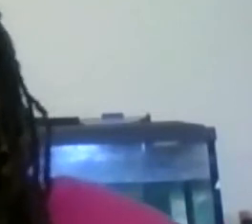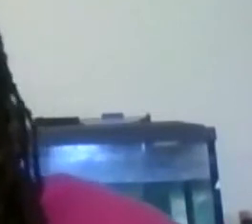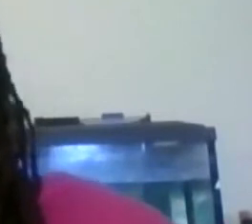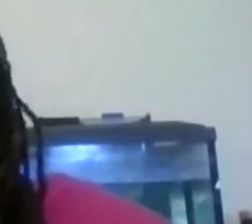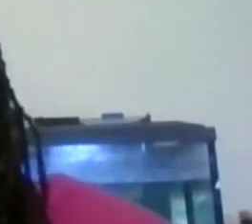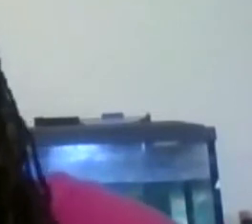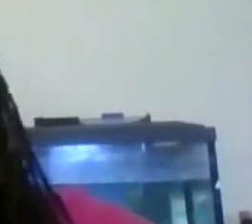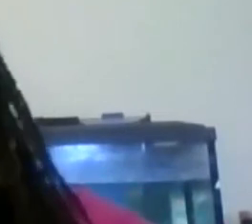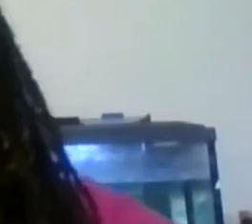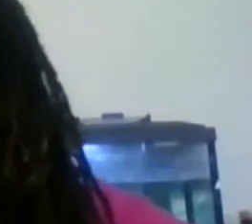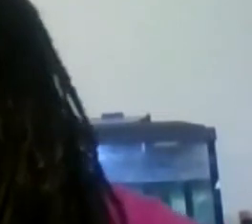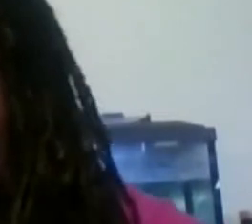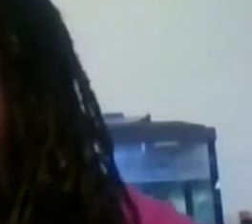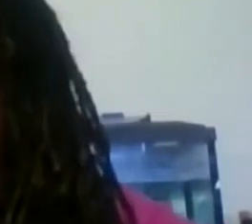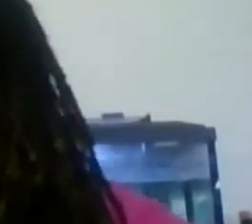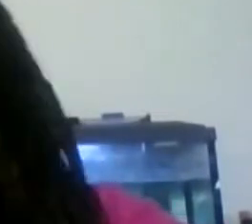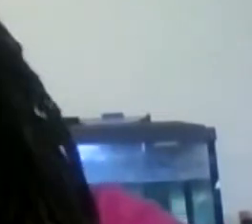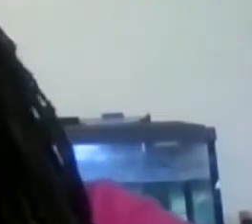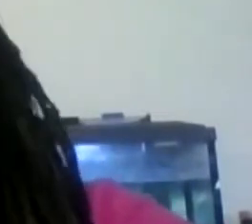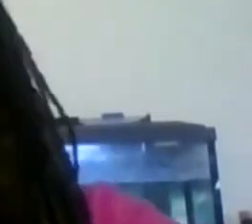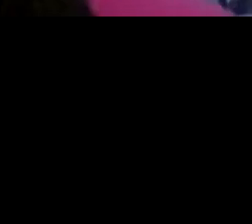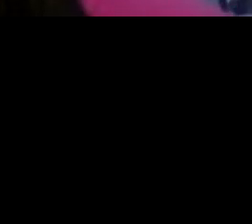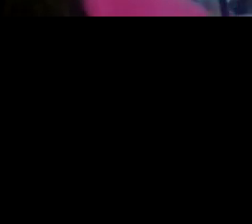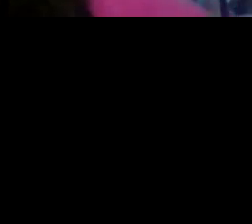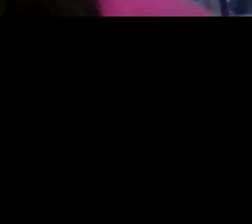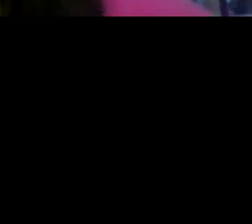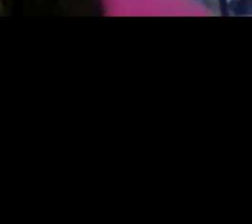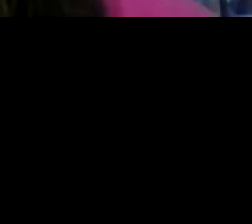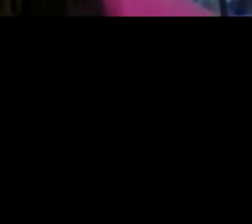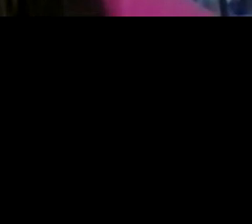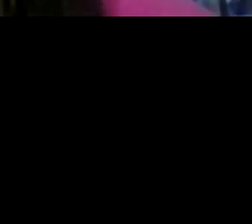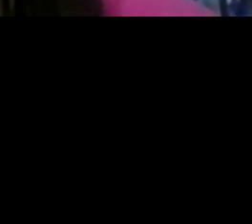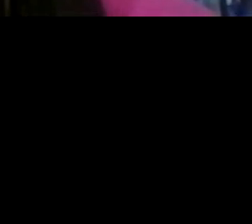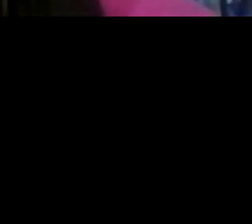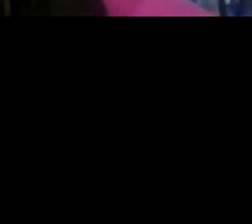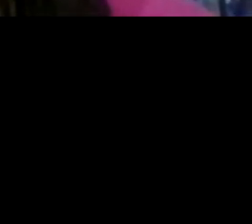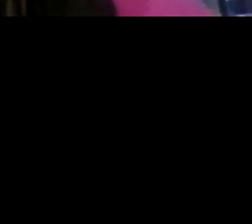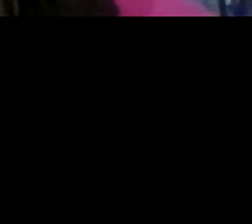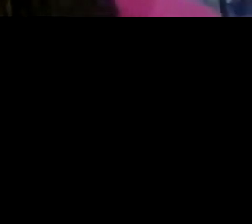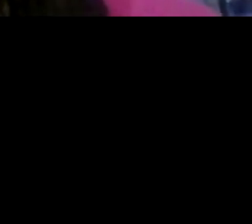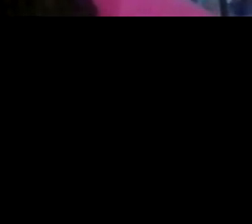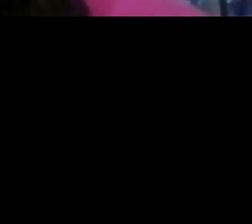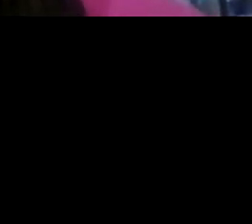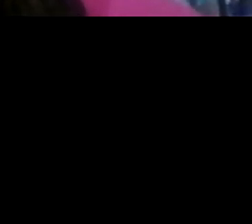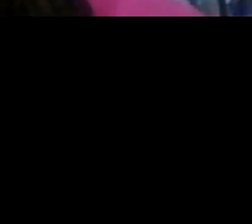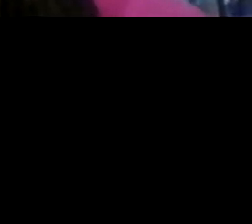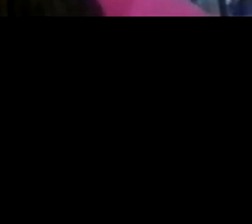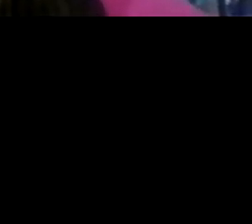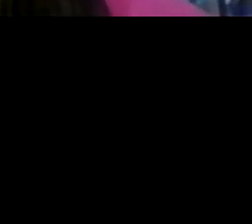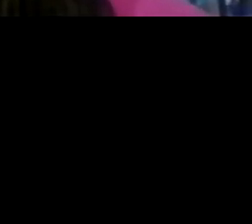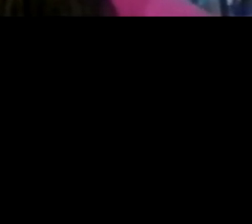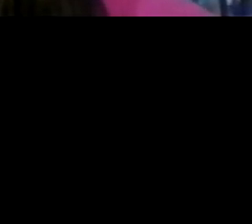professor level. Let's get everybody on the same topic. It was a great overview of everything. I learned a